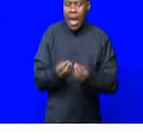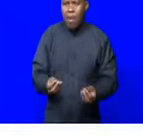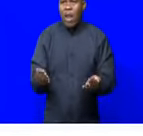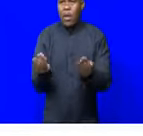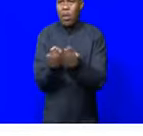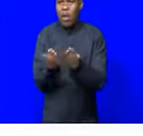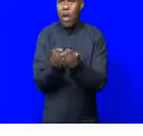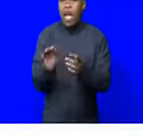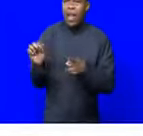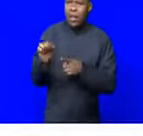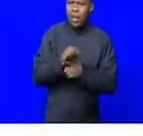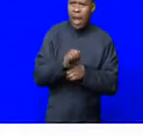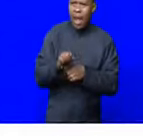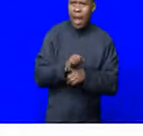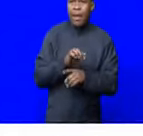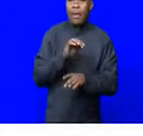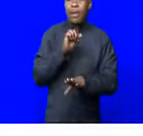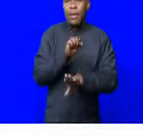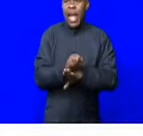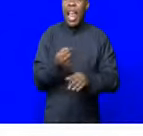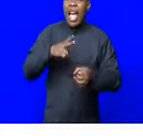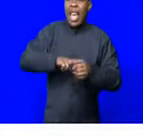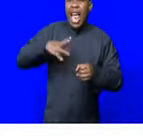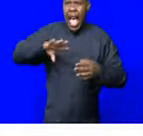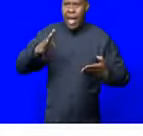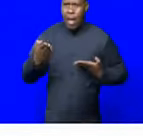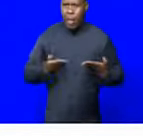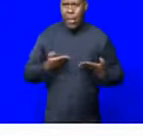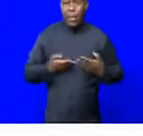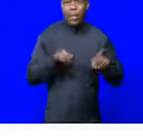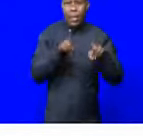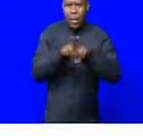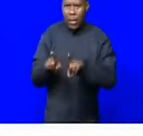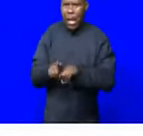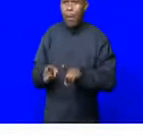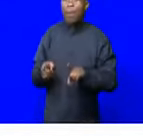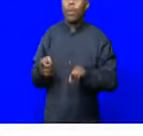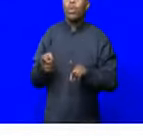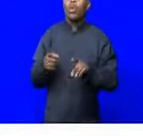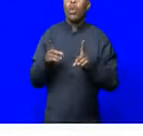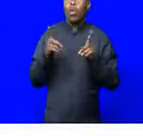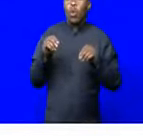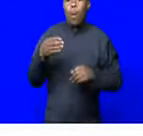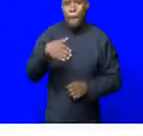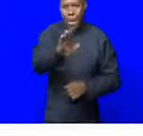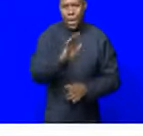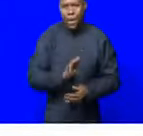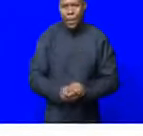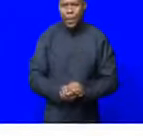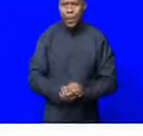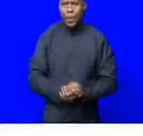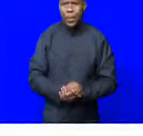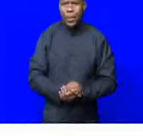groomed professionals. For Eswatini TV News, I'm Thando Kuhle Mdluli with Themba Shabangu, Babane.